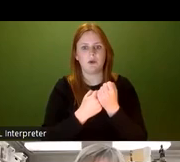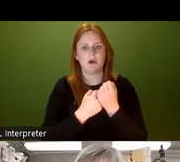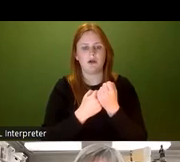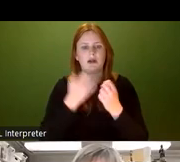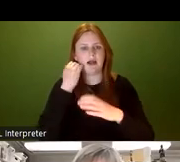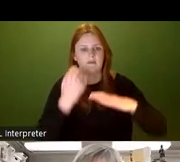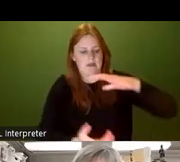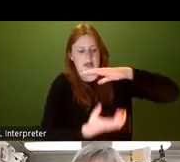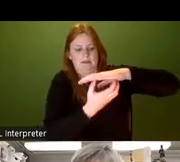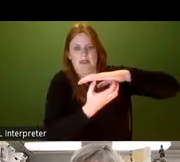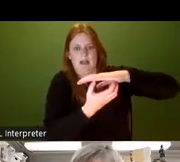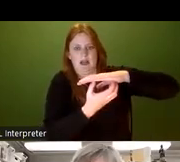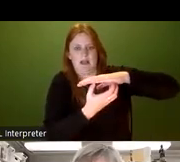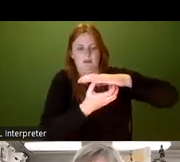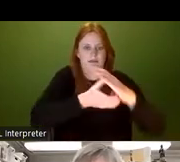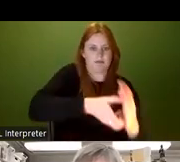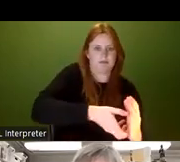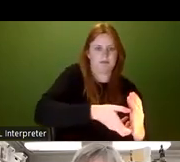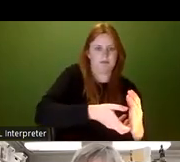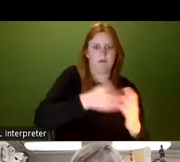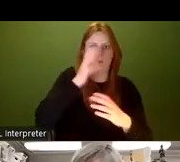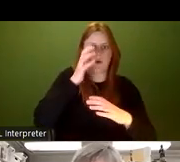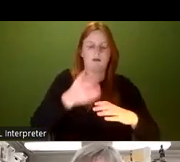then, they're constantly dipped into this